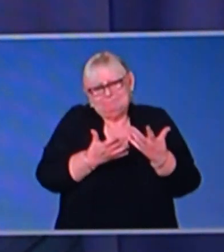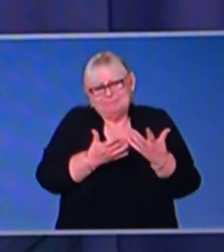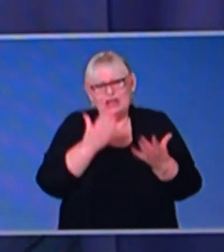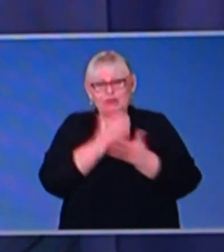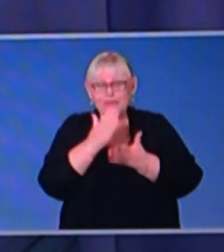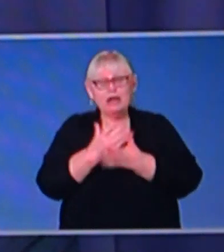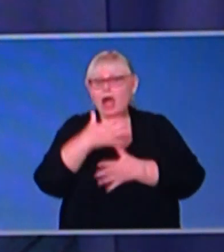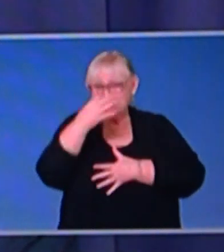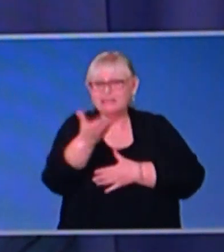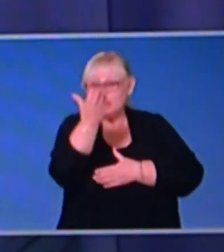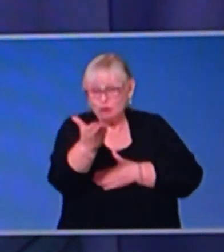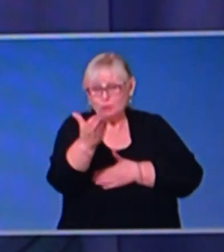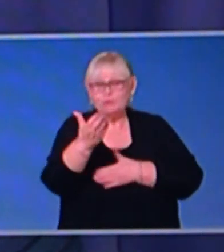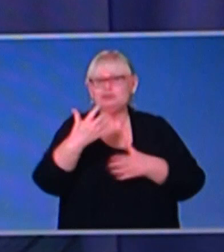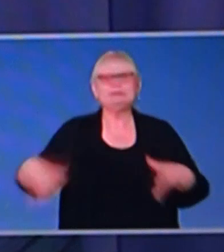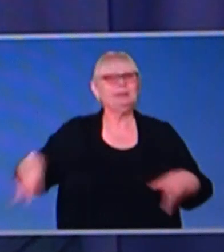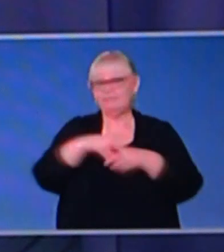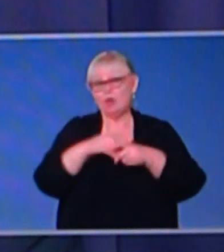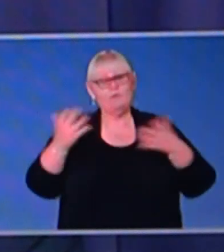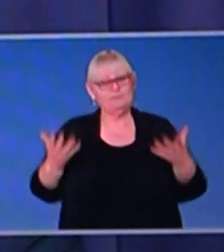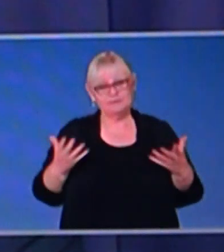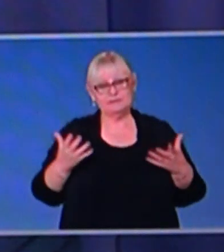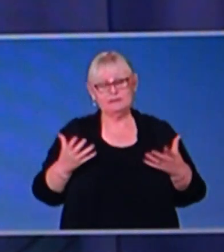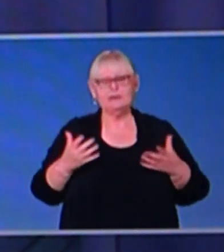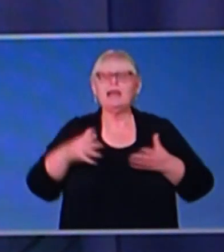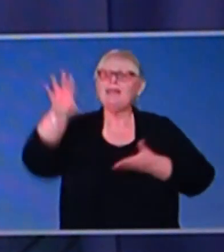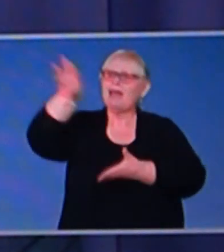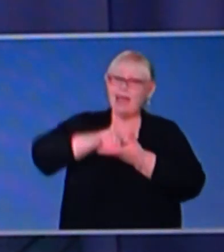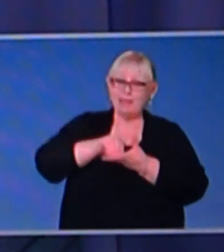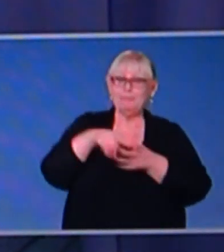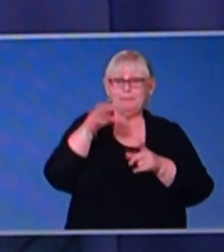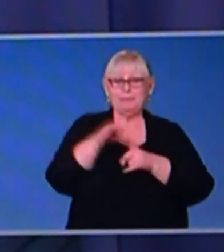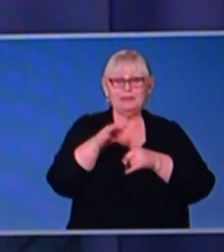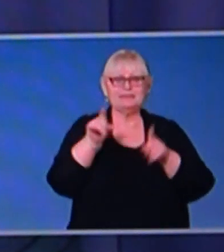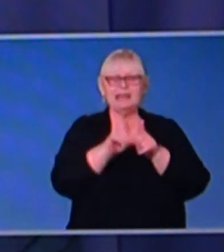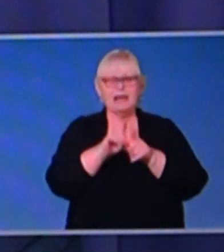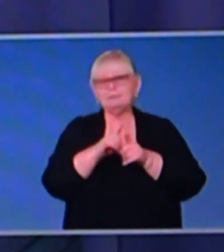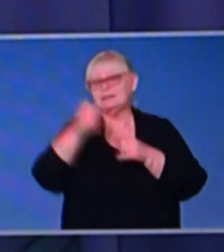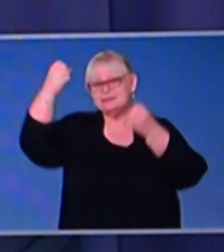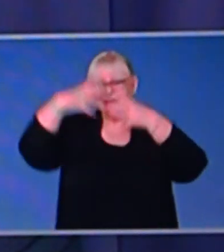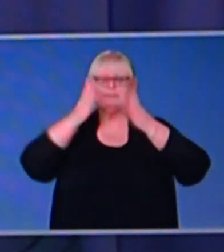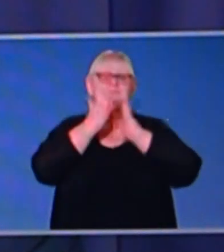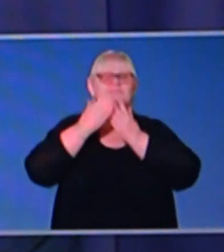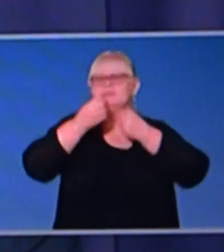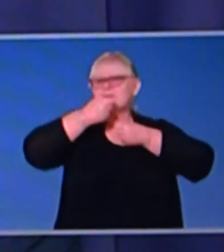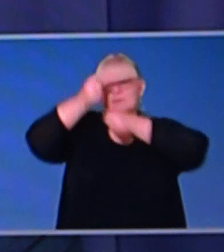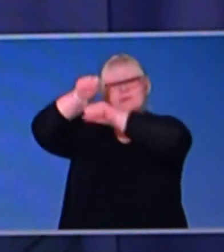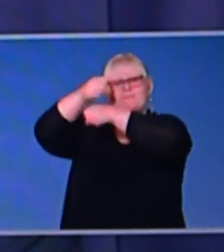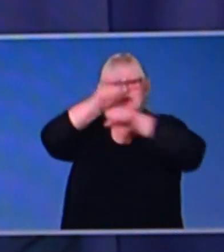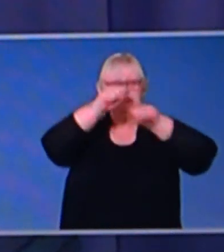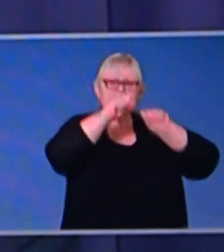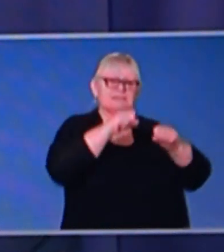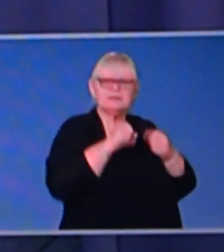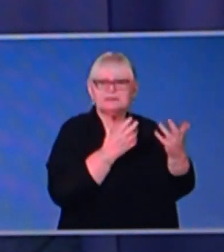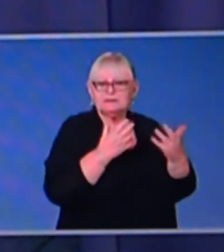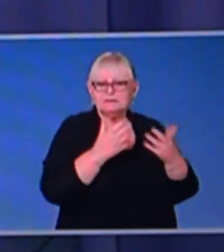is simply made on that basis. And as I said, downloading the app is like putting on sunscreen to go out into the sun. It